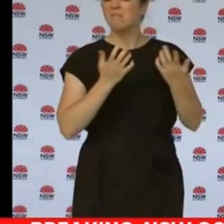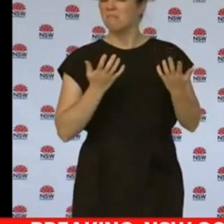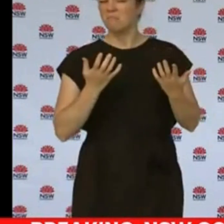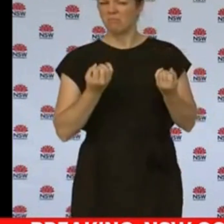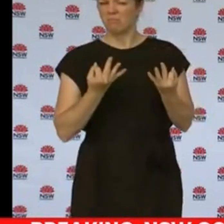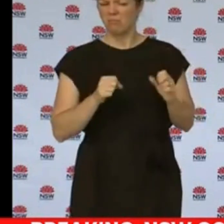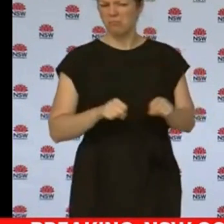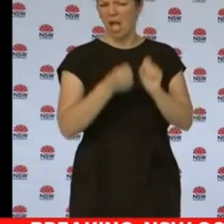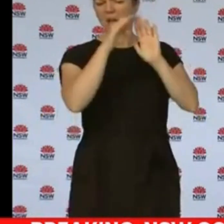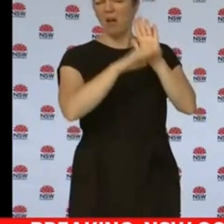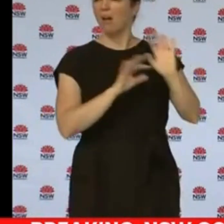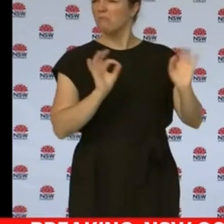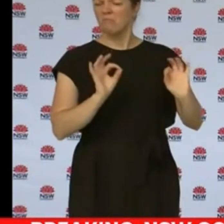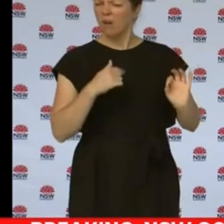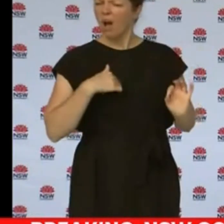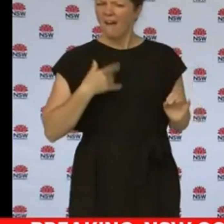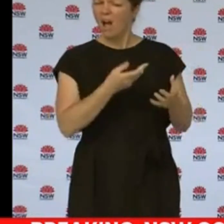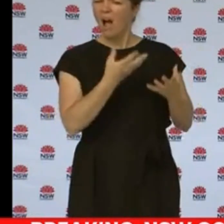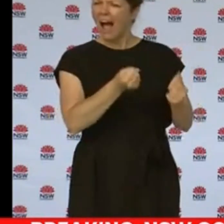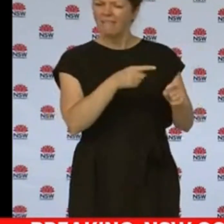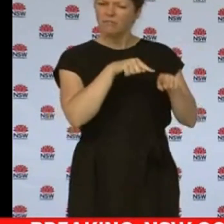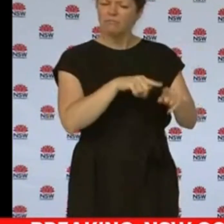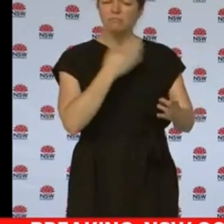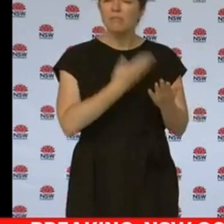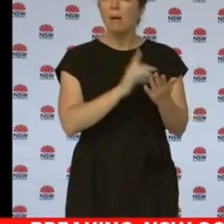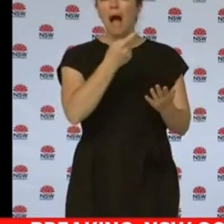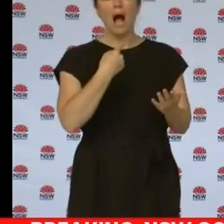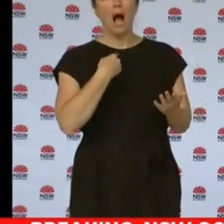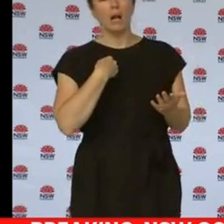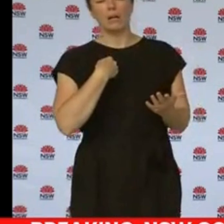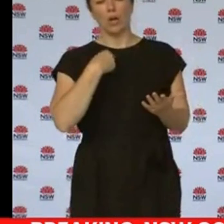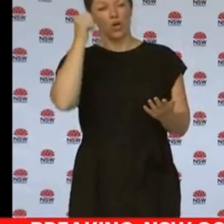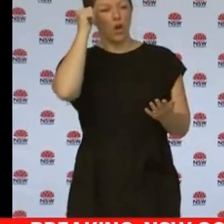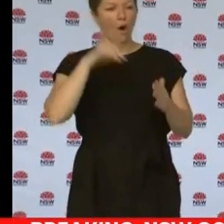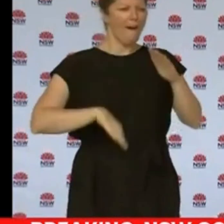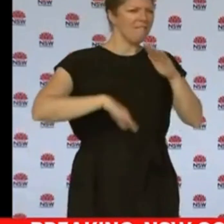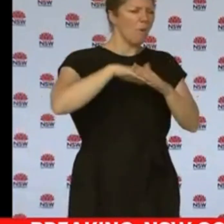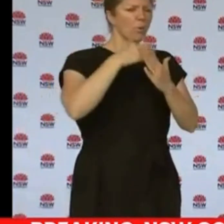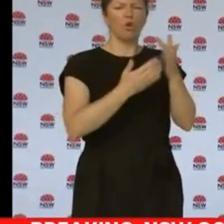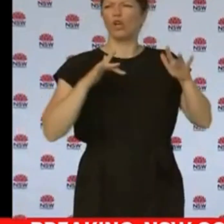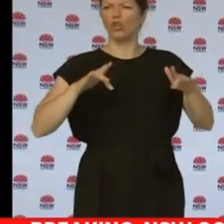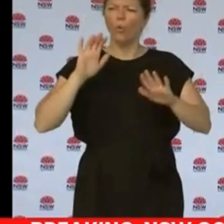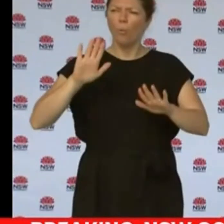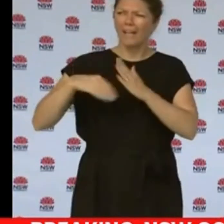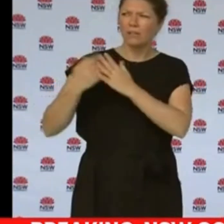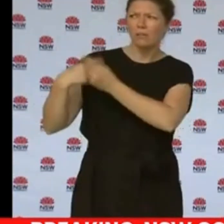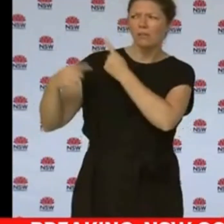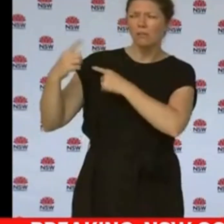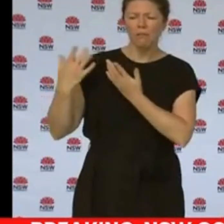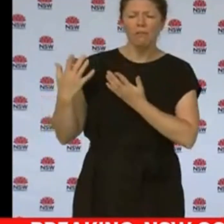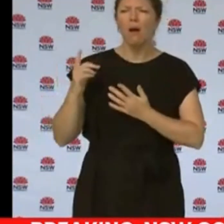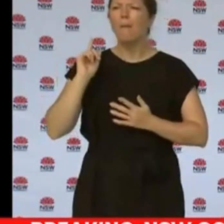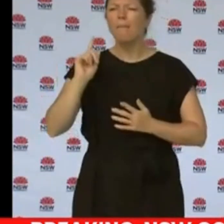So I'm not aware of the specifics that you refer to, but we'd be very happy to look at it. But can I just assure the community